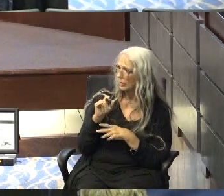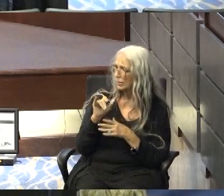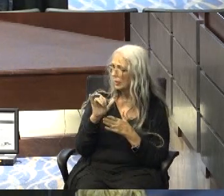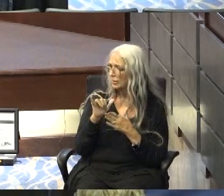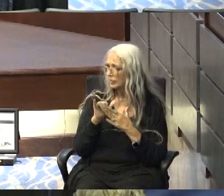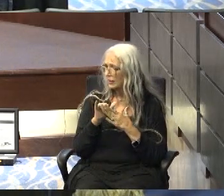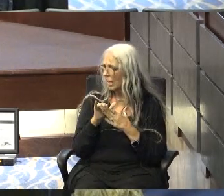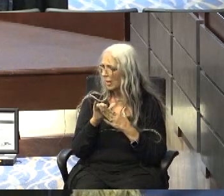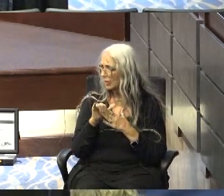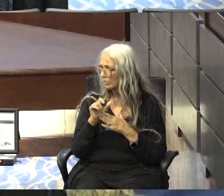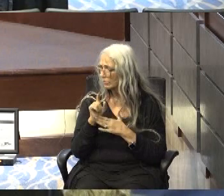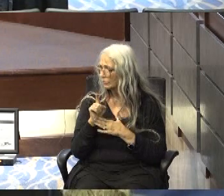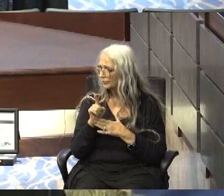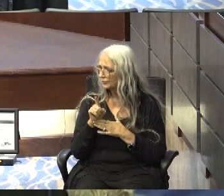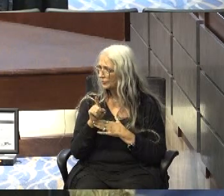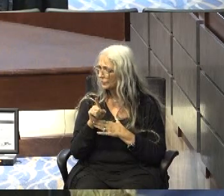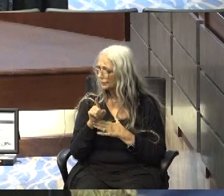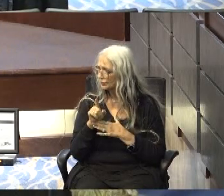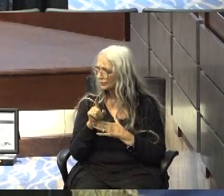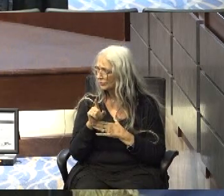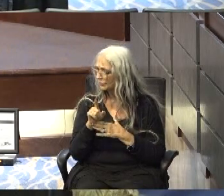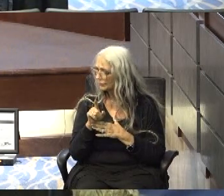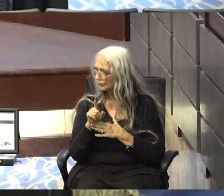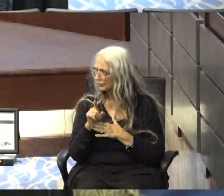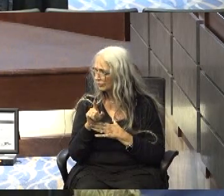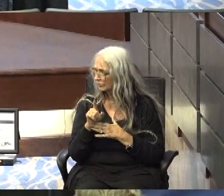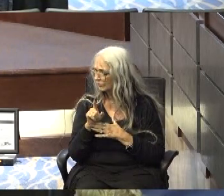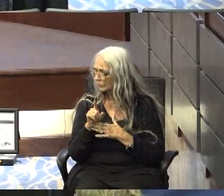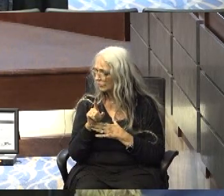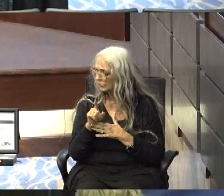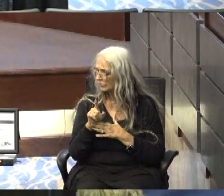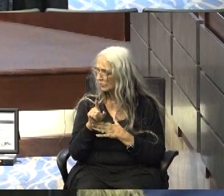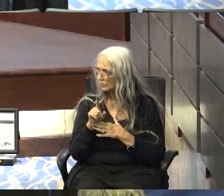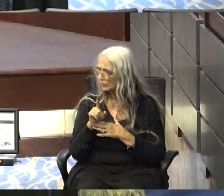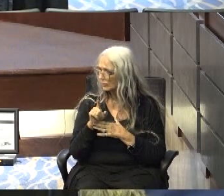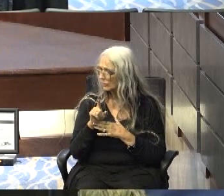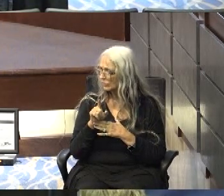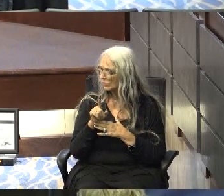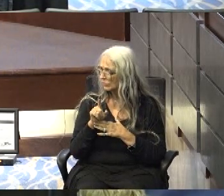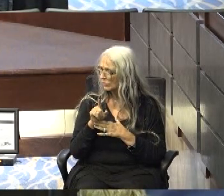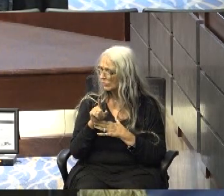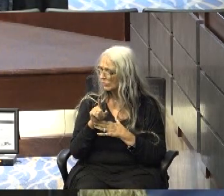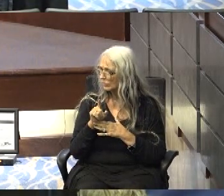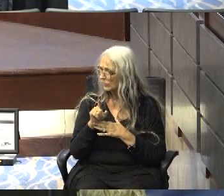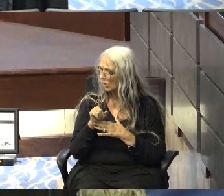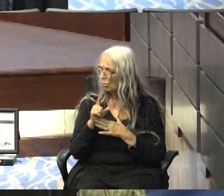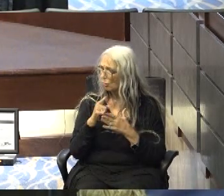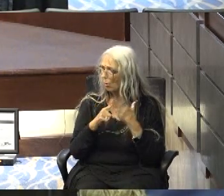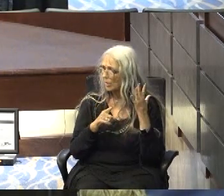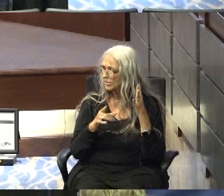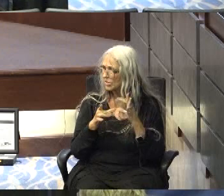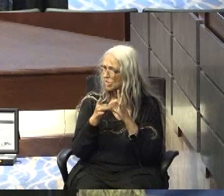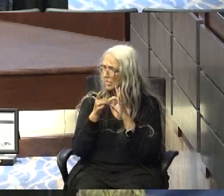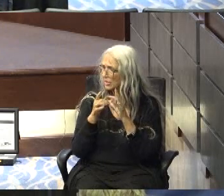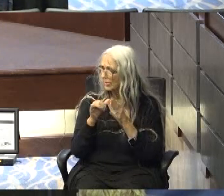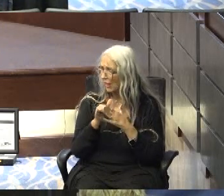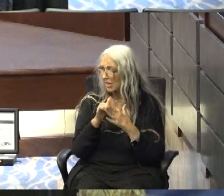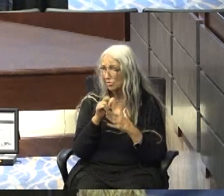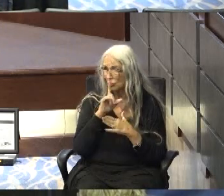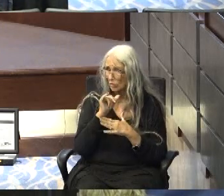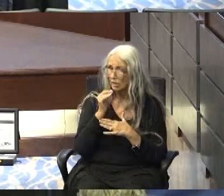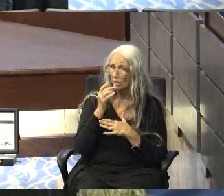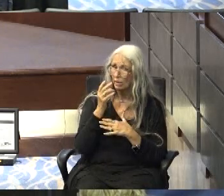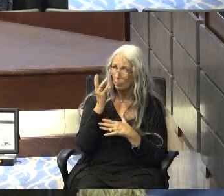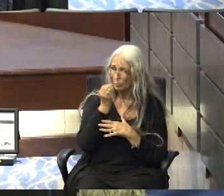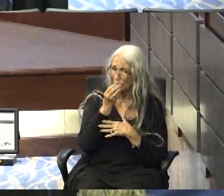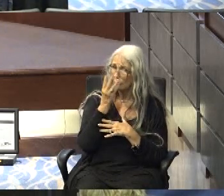that materializes. But man, the renderings of Oma, Jason, are great. I mean, it's a beautiful